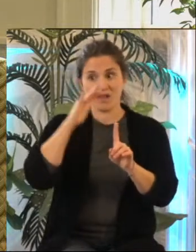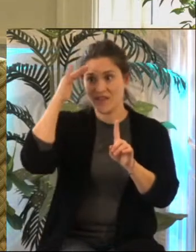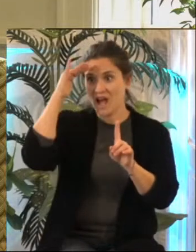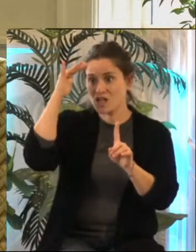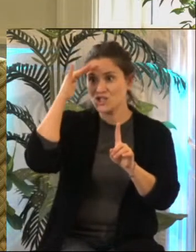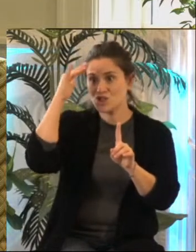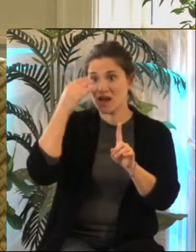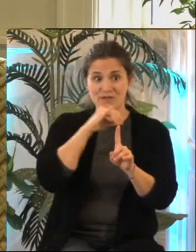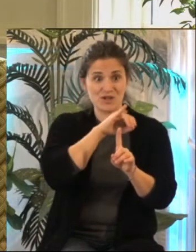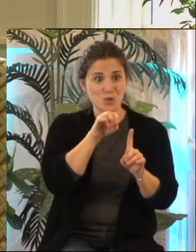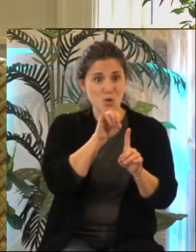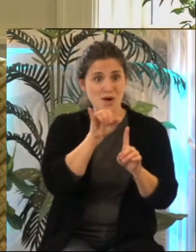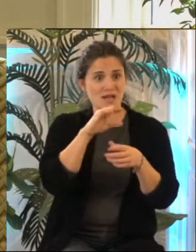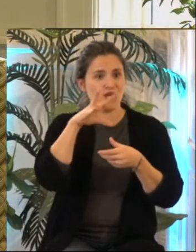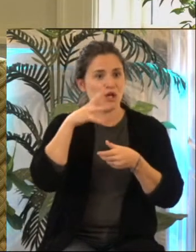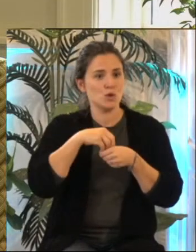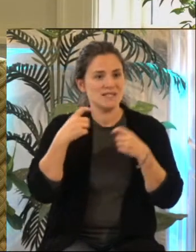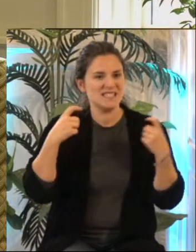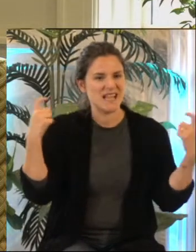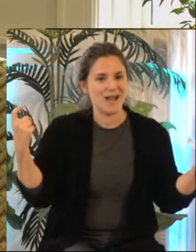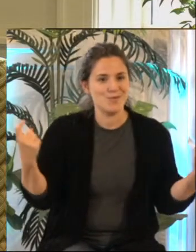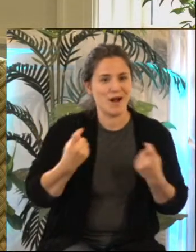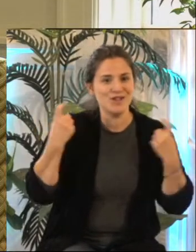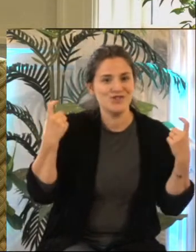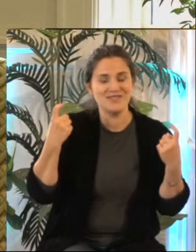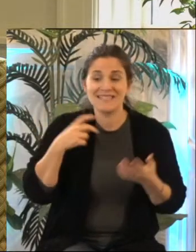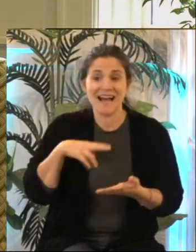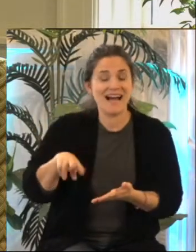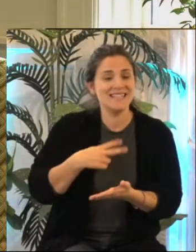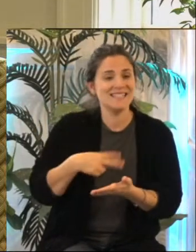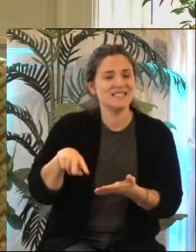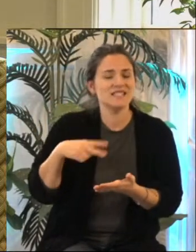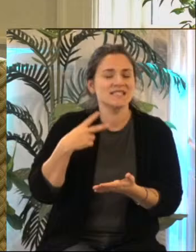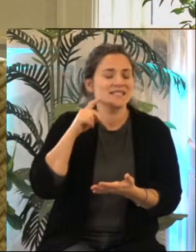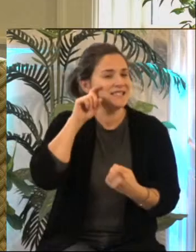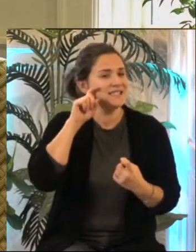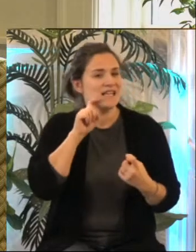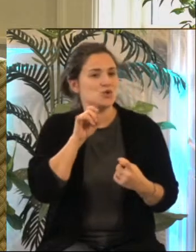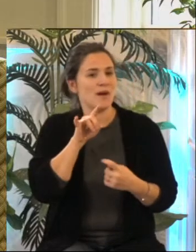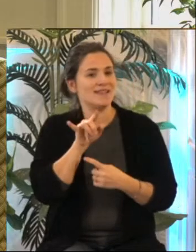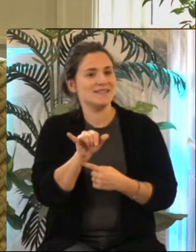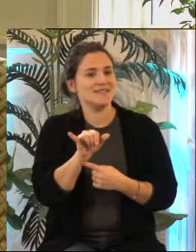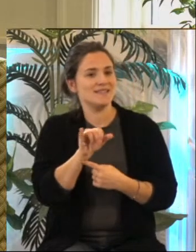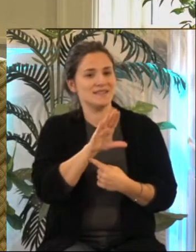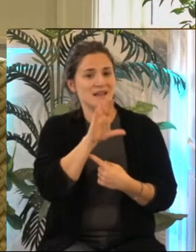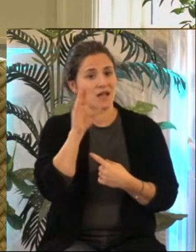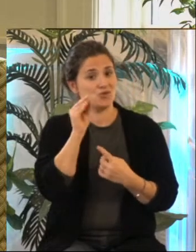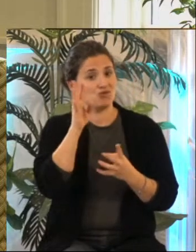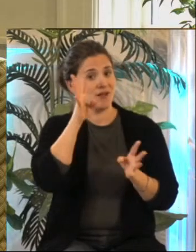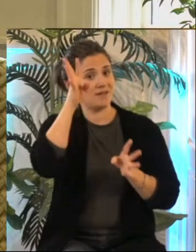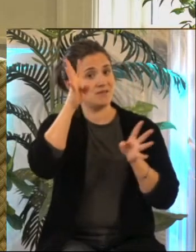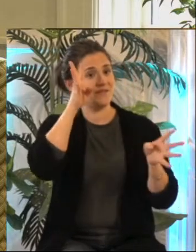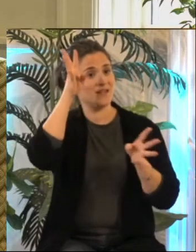that includes celebration and dancing and sexuality and creativity. That